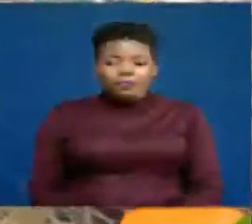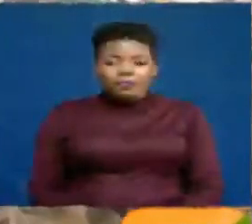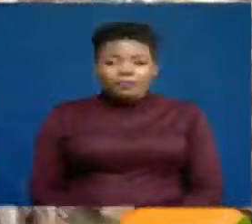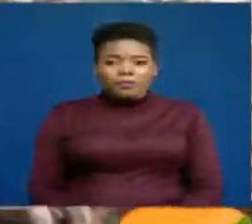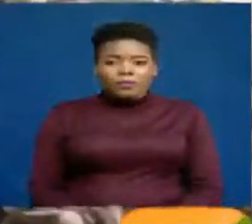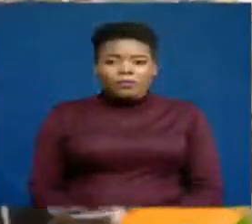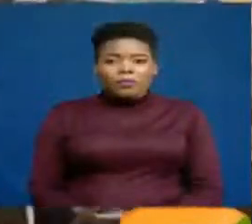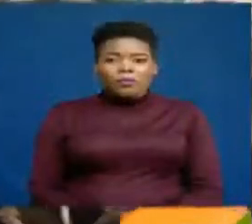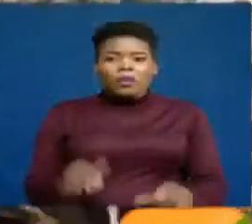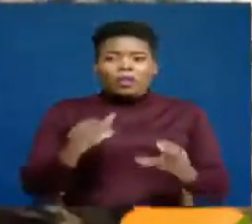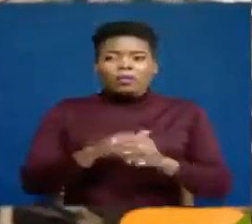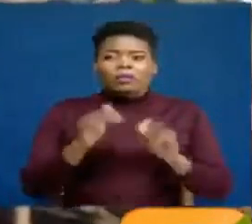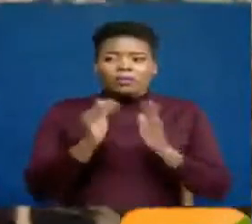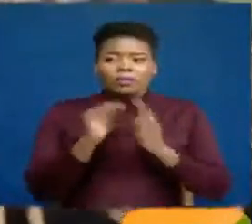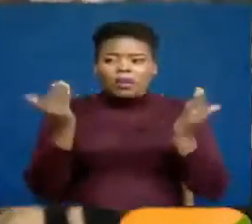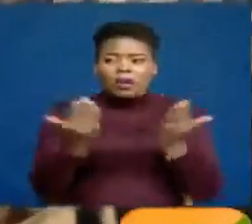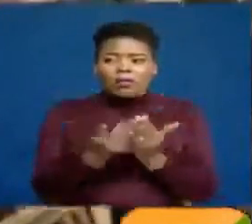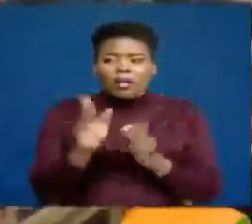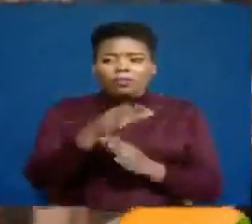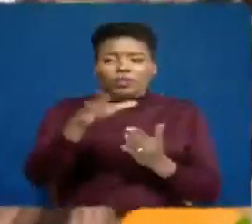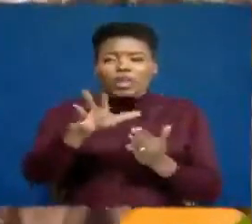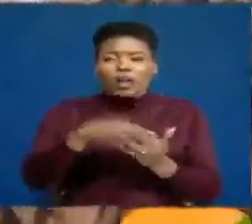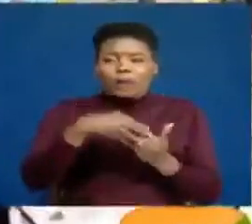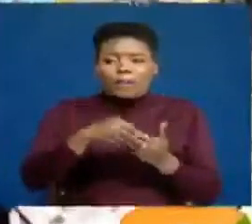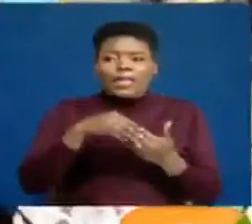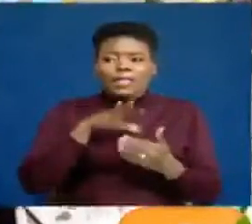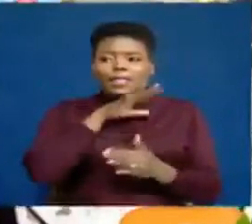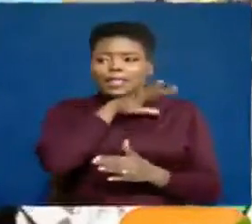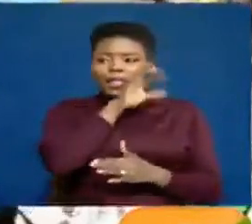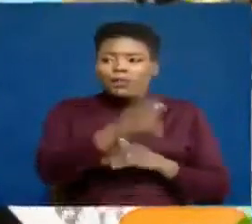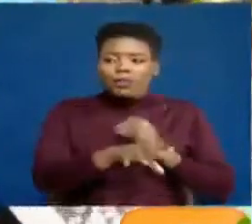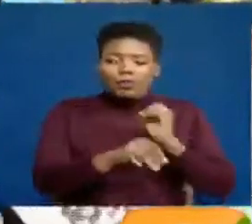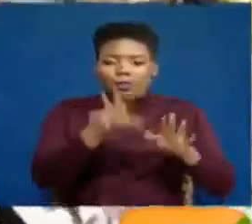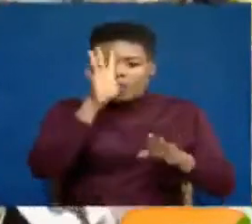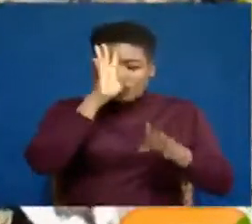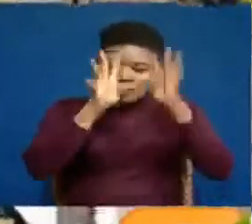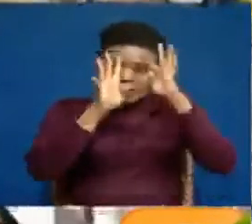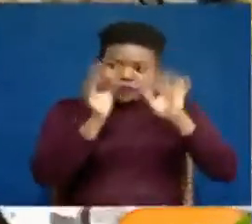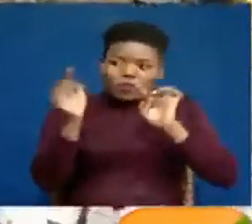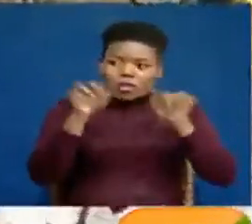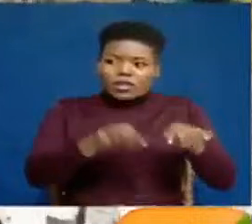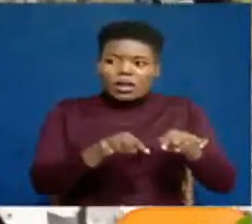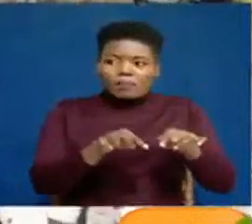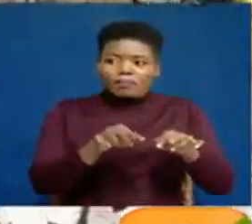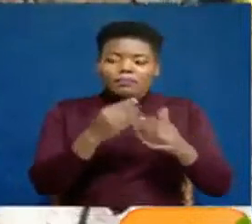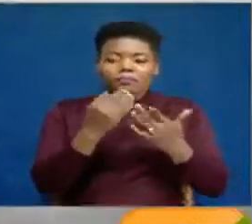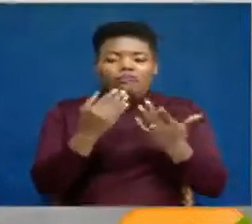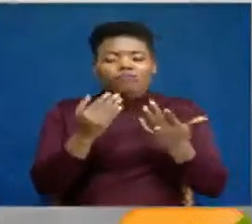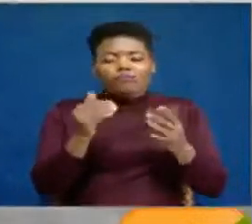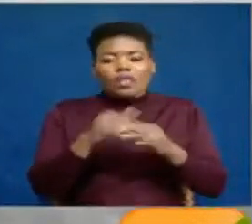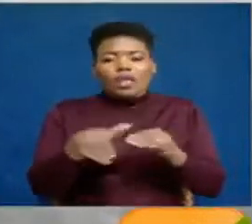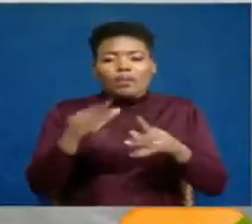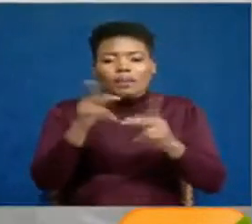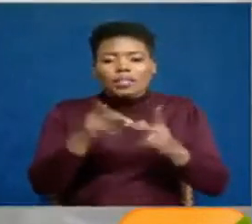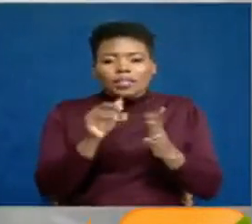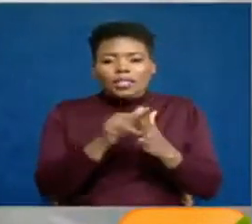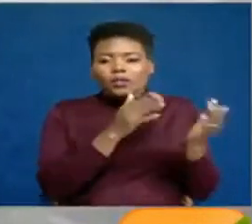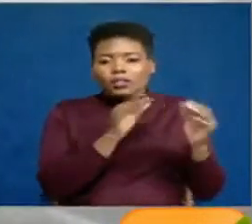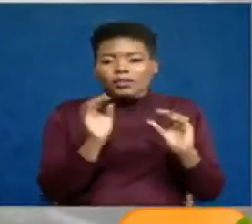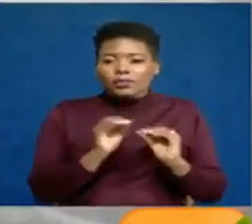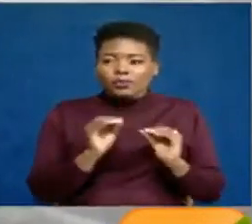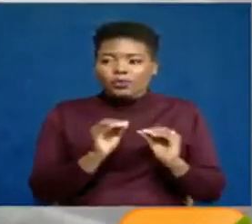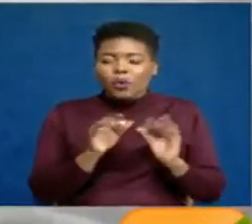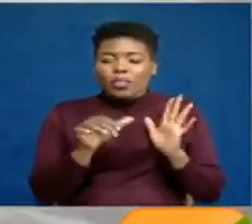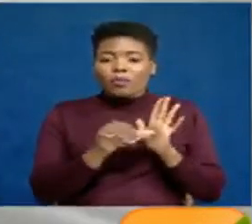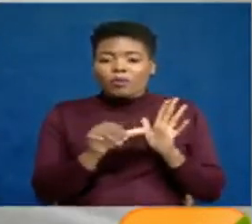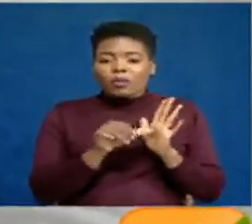In a world drowning in plastic waste, innovation often comes from the most unexpected places. While the